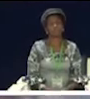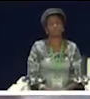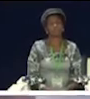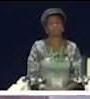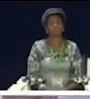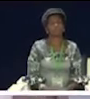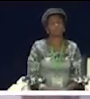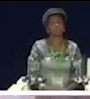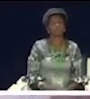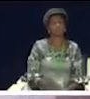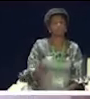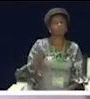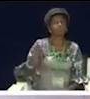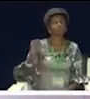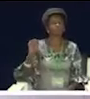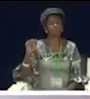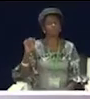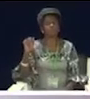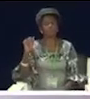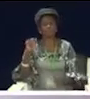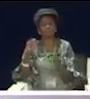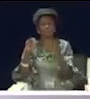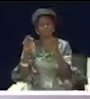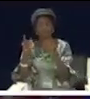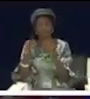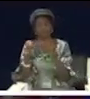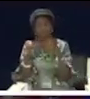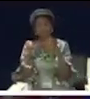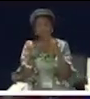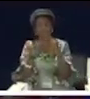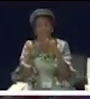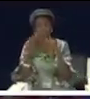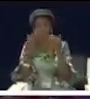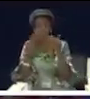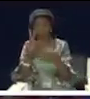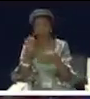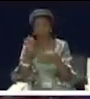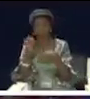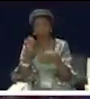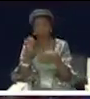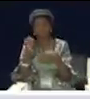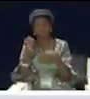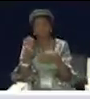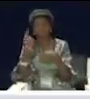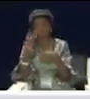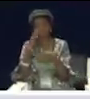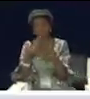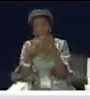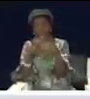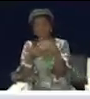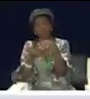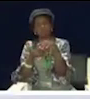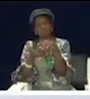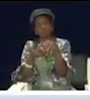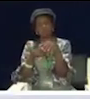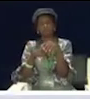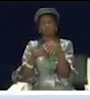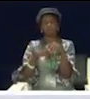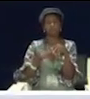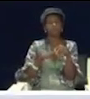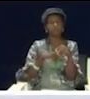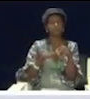You begin by thanking Him. Make sure you really praise Him, you give Him glory, you give Him